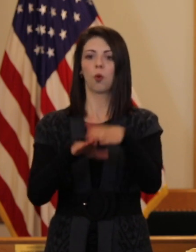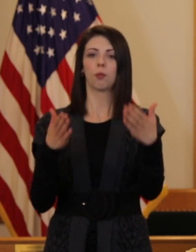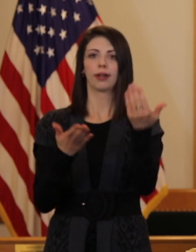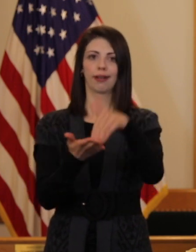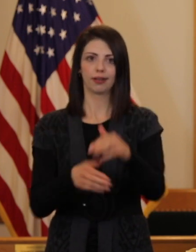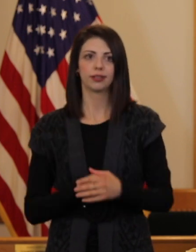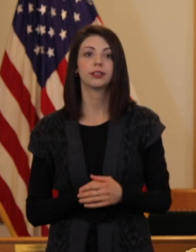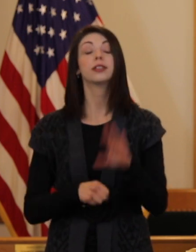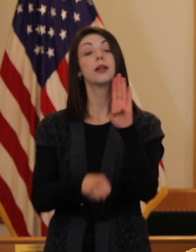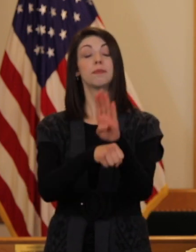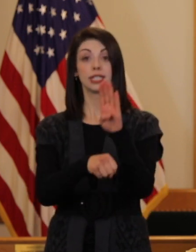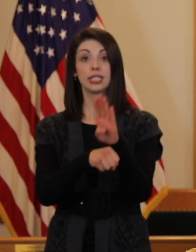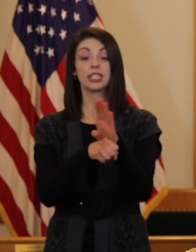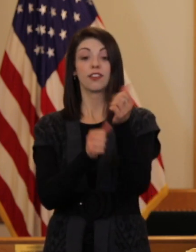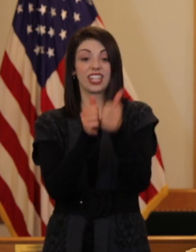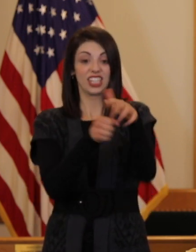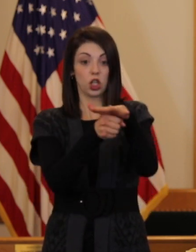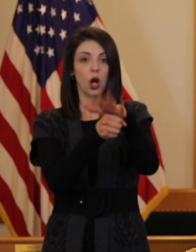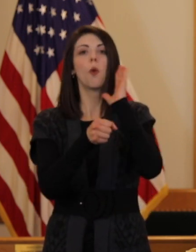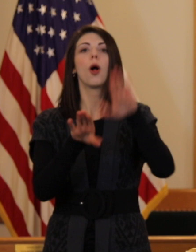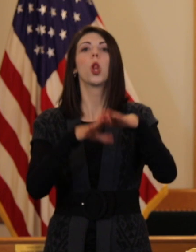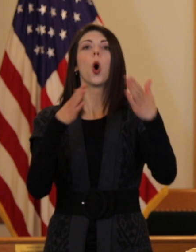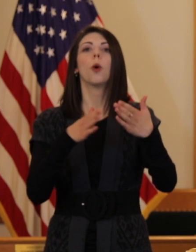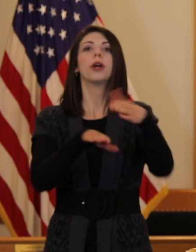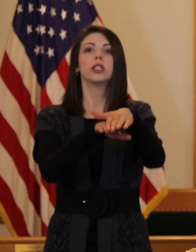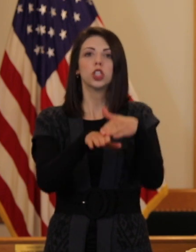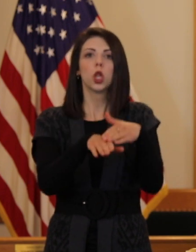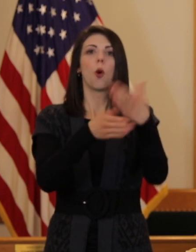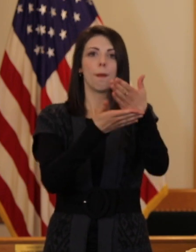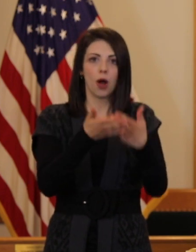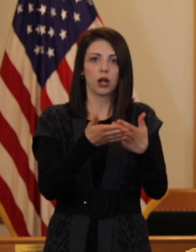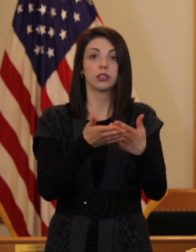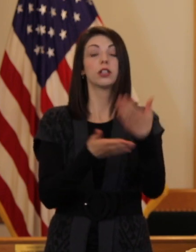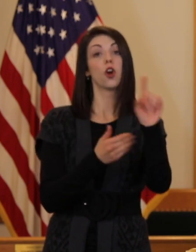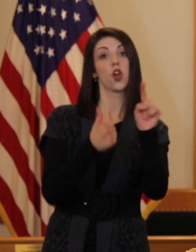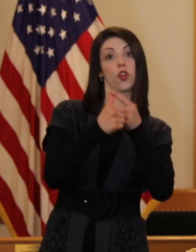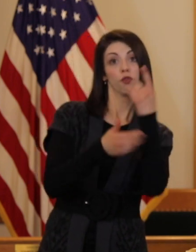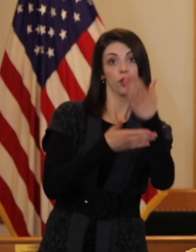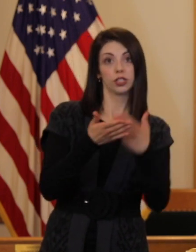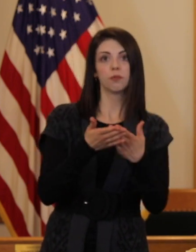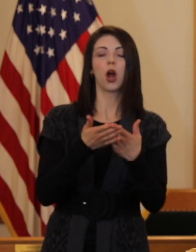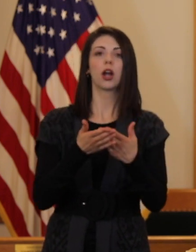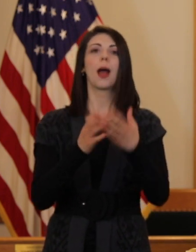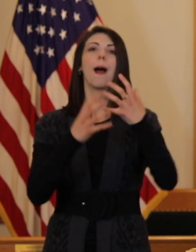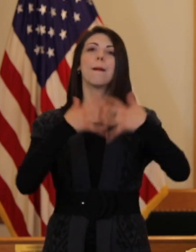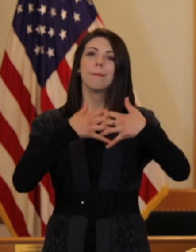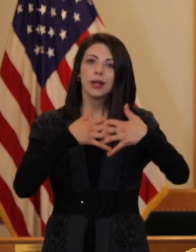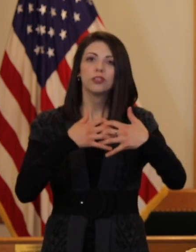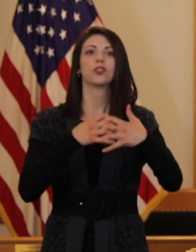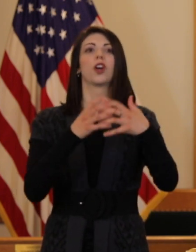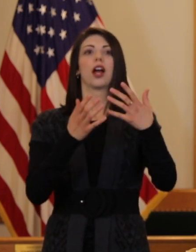Industries. Business in each region will reopen in phases. Phase 1 will include opening construction and manufacturing functions with low